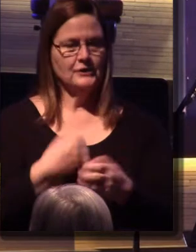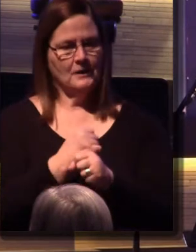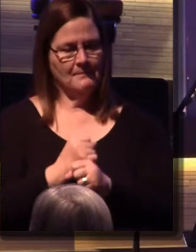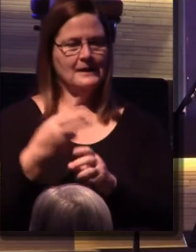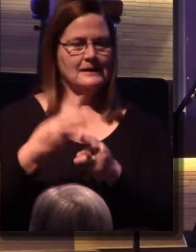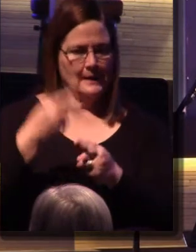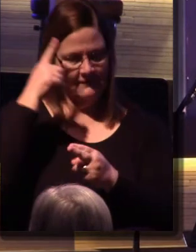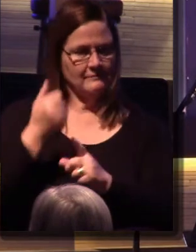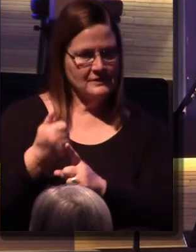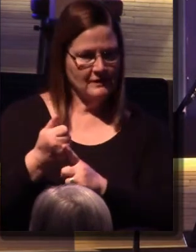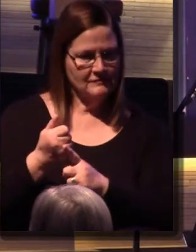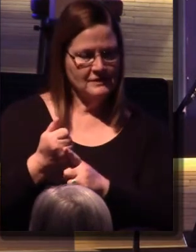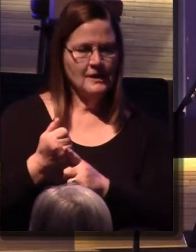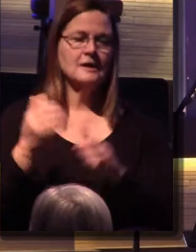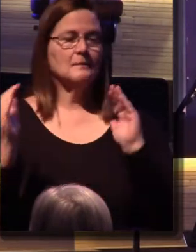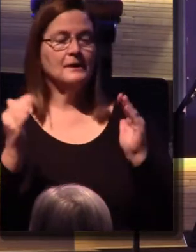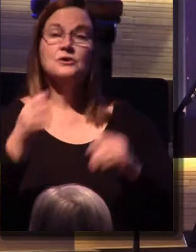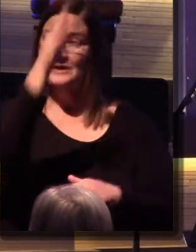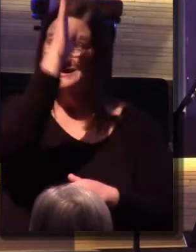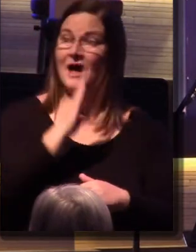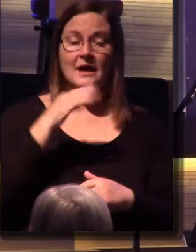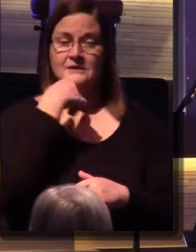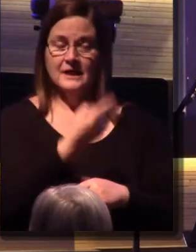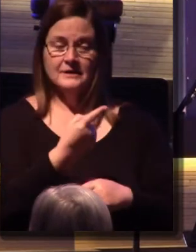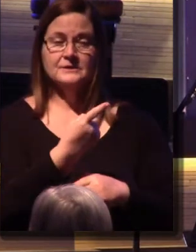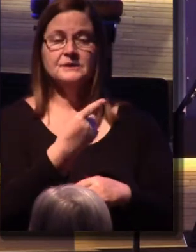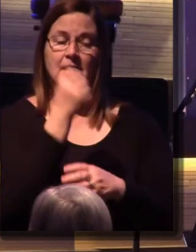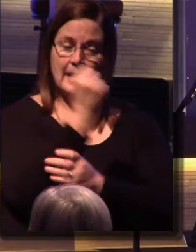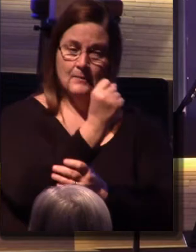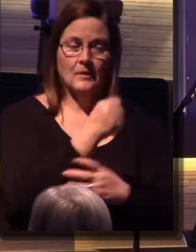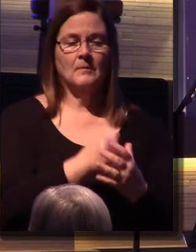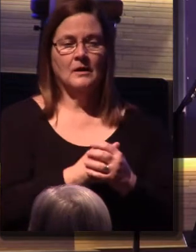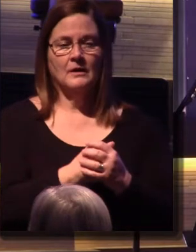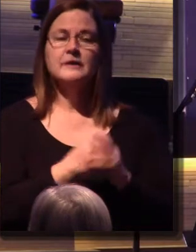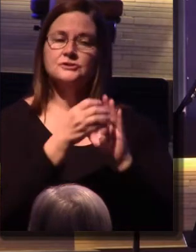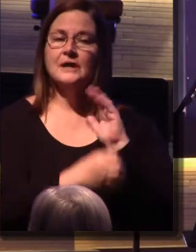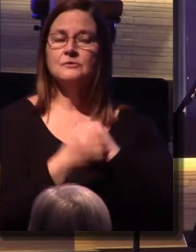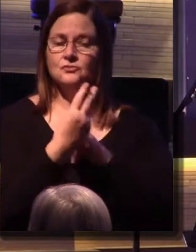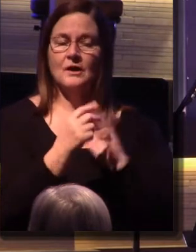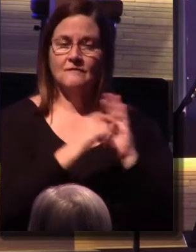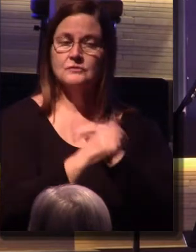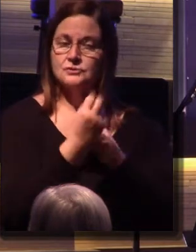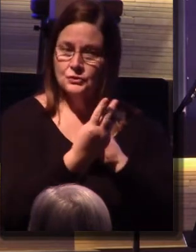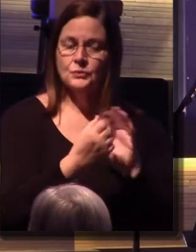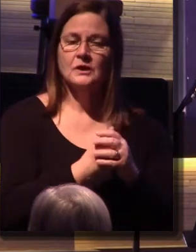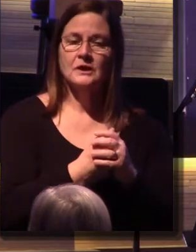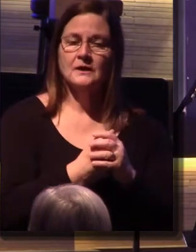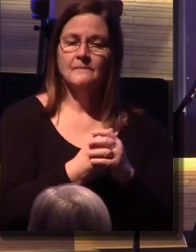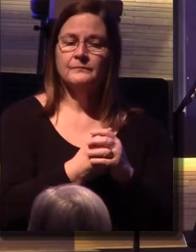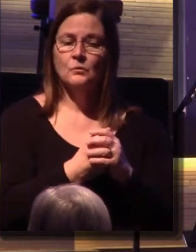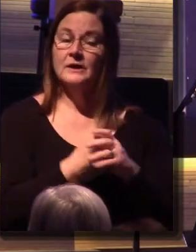for themselves with what God says to our father Abram. Our father Abram in chapter 12, verse